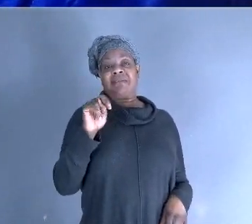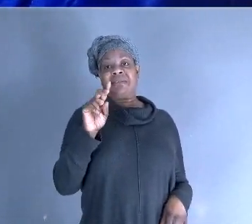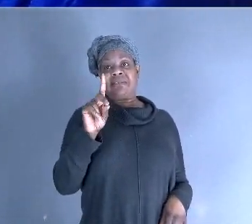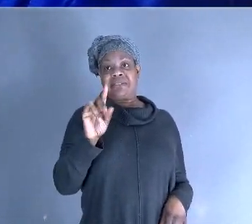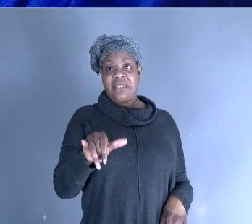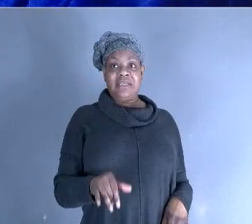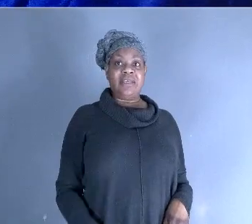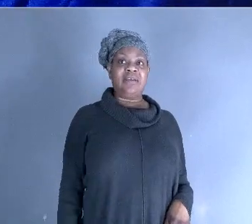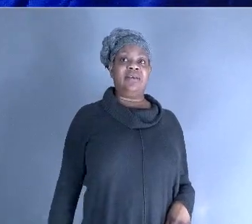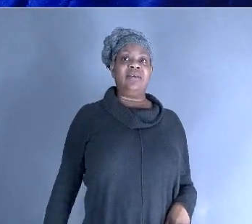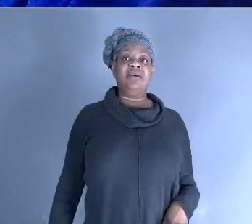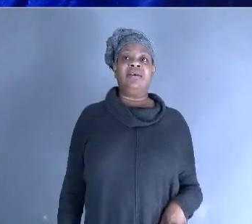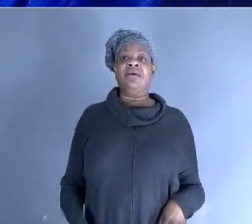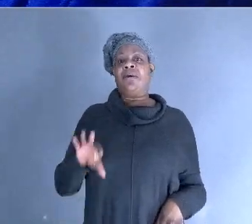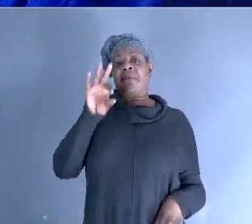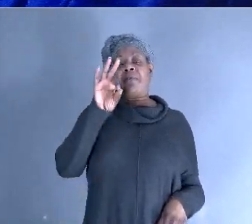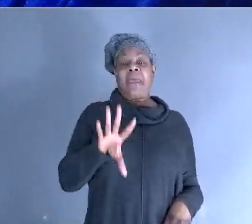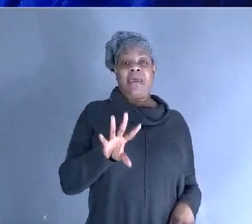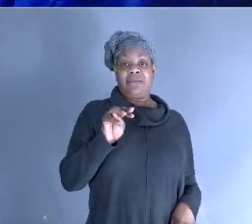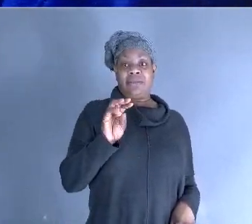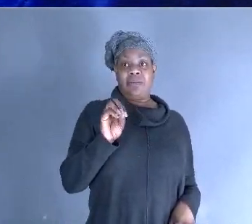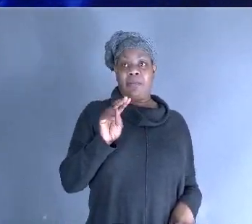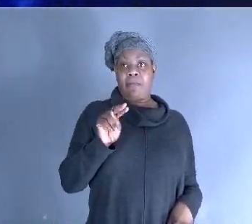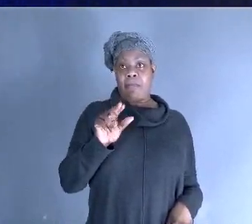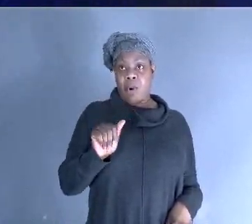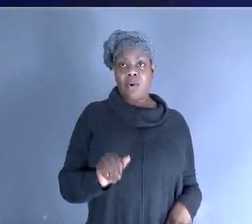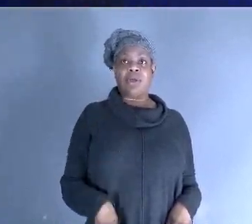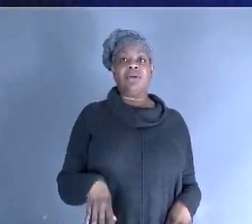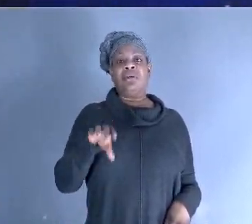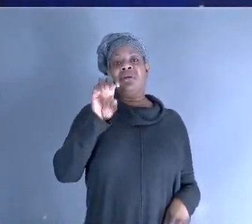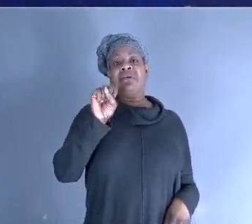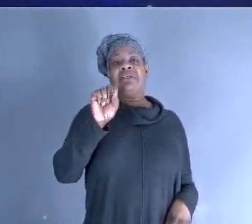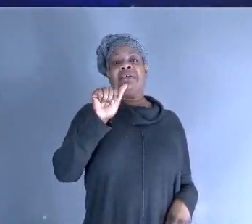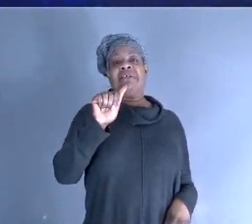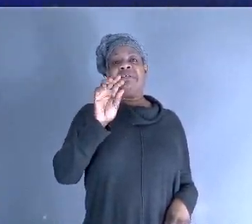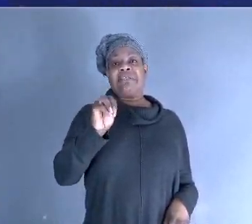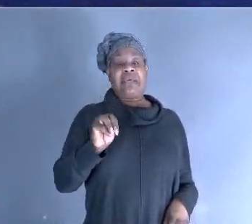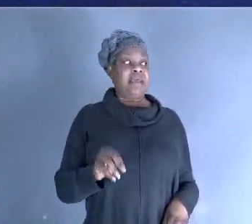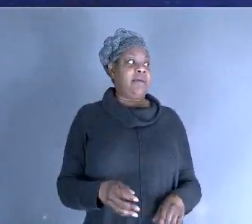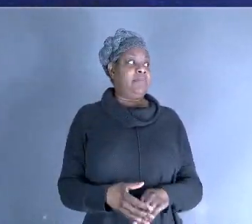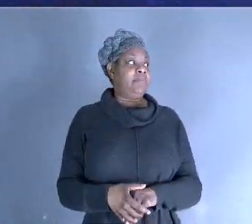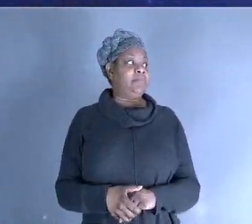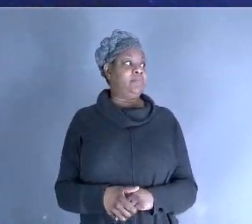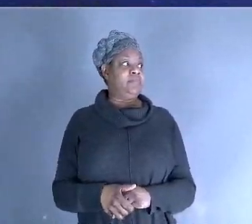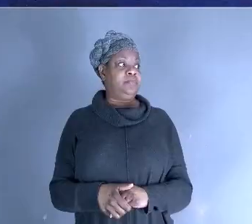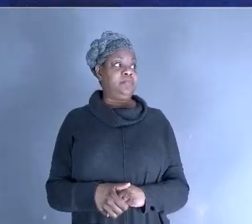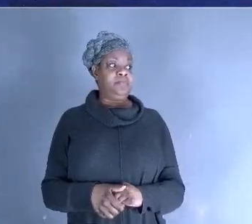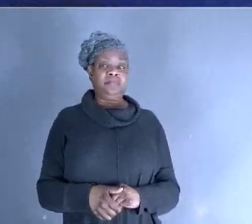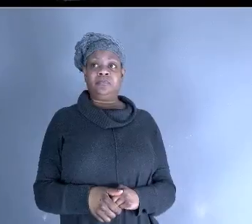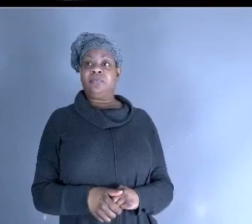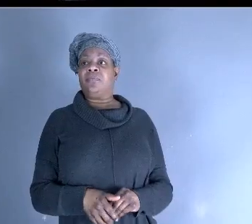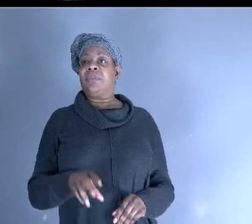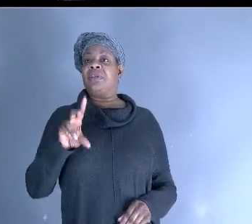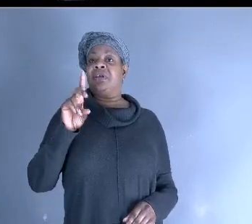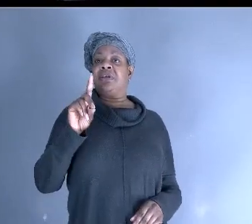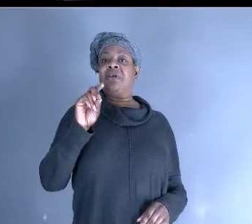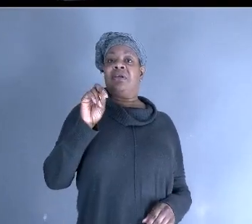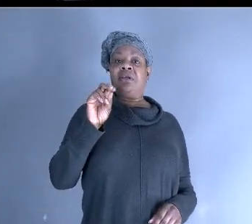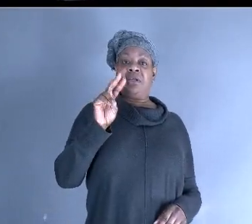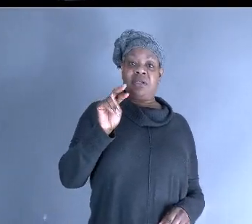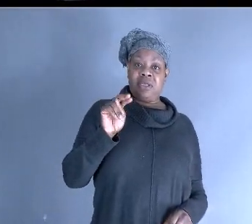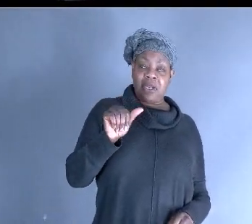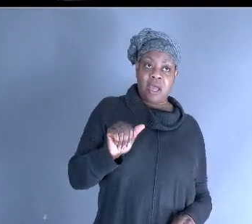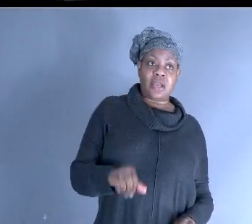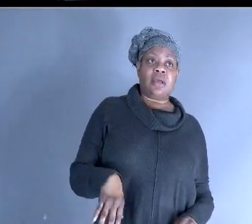wife. Pastor Mona, can you come? Sam, can you come up? Please as well. Come up. Donica. Eric, can you come up?